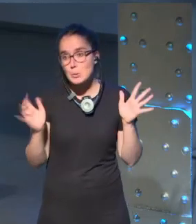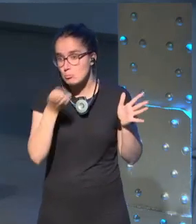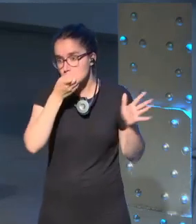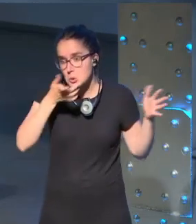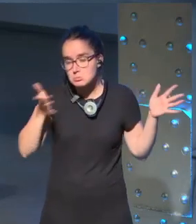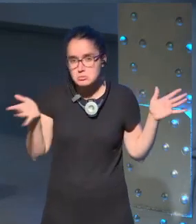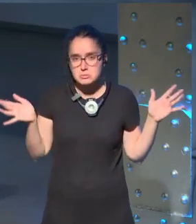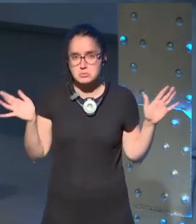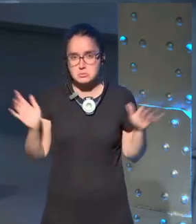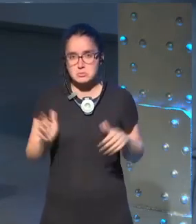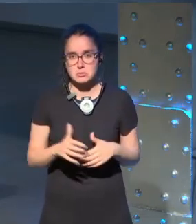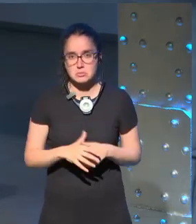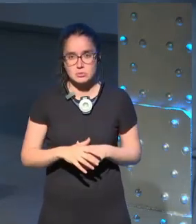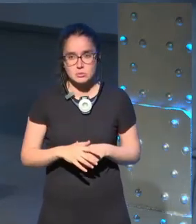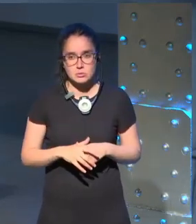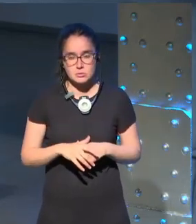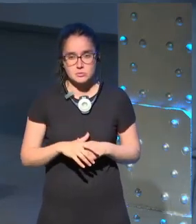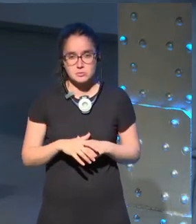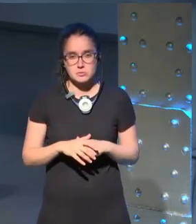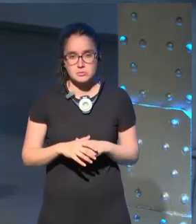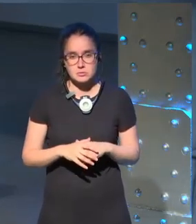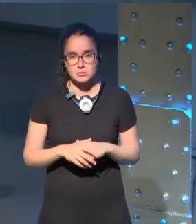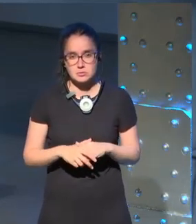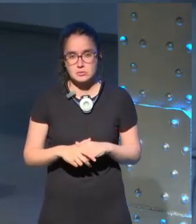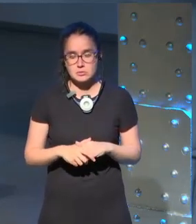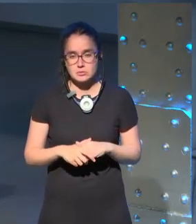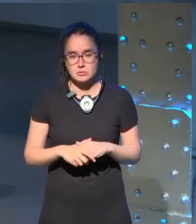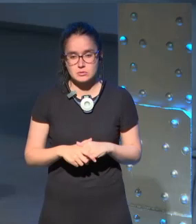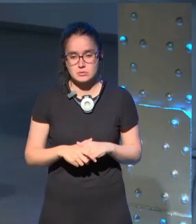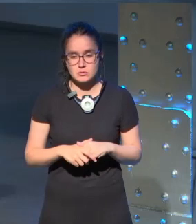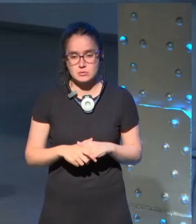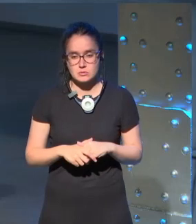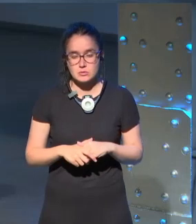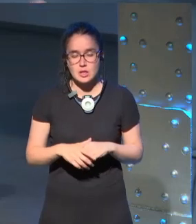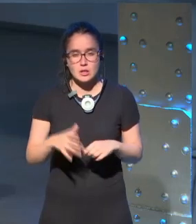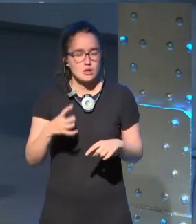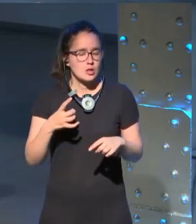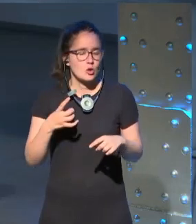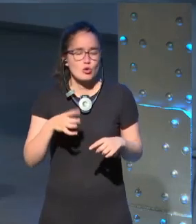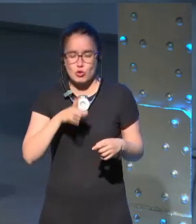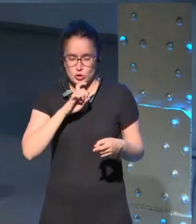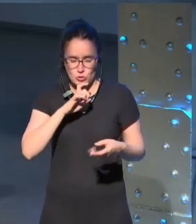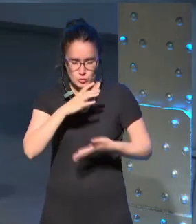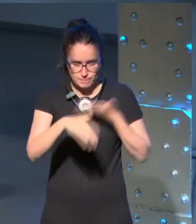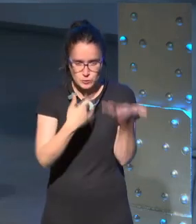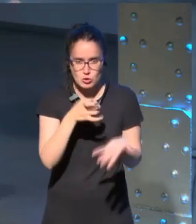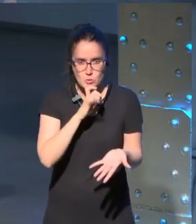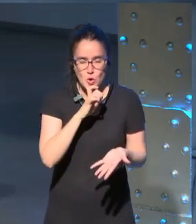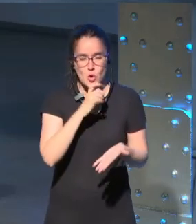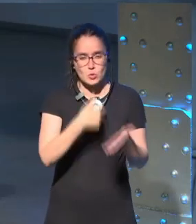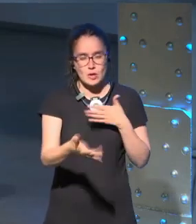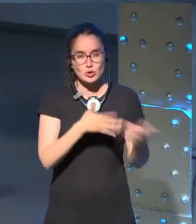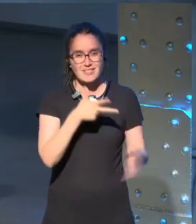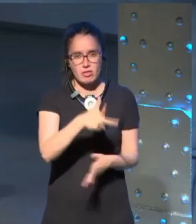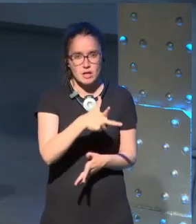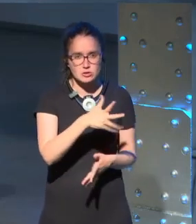it works. Well, an author owns the copyright, and an author can sell the